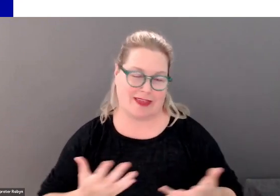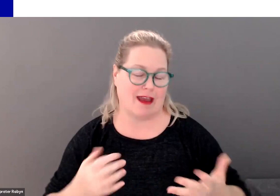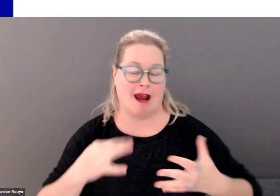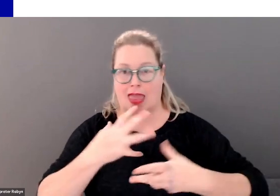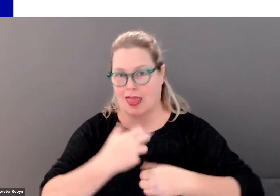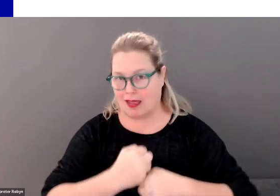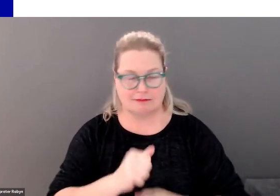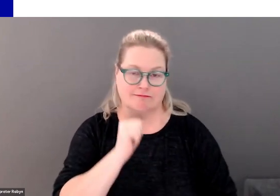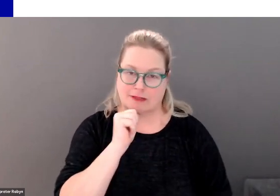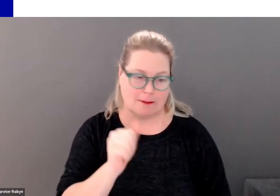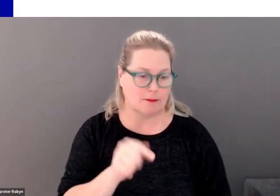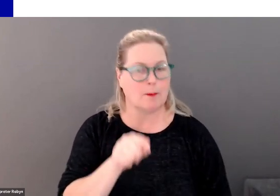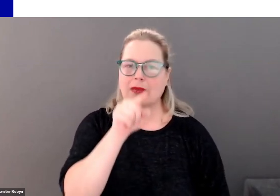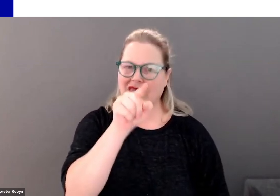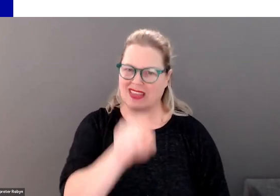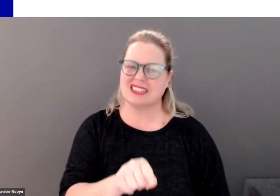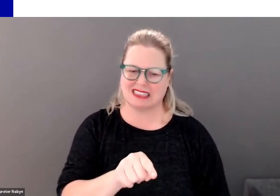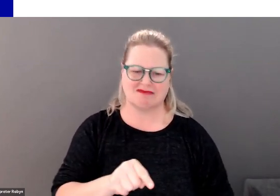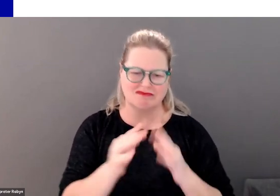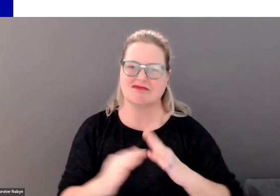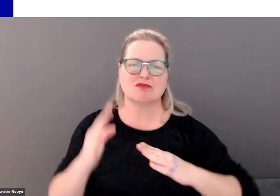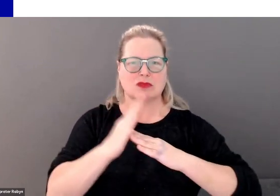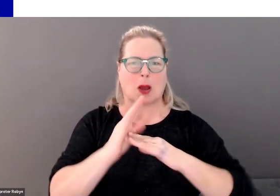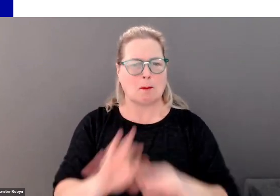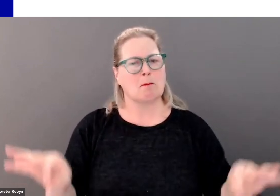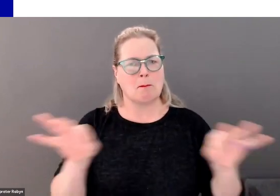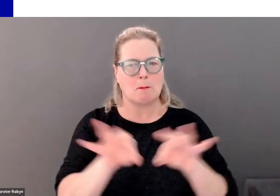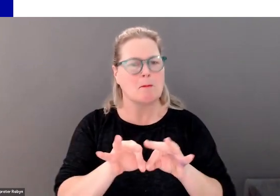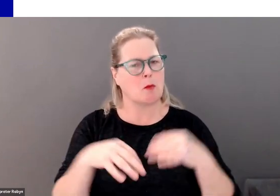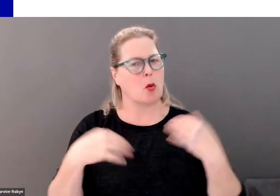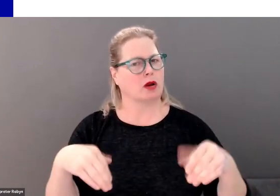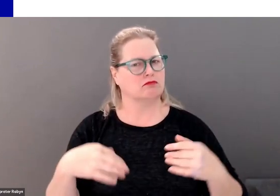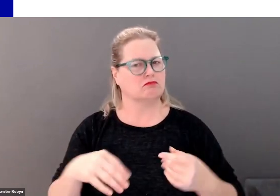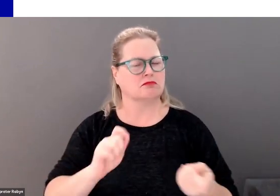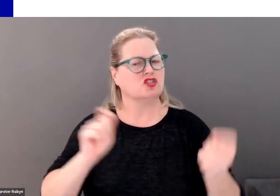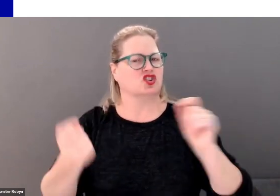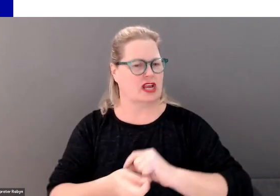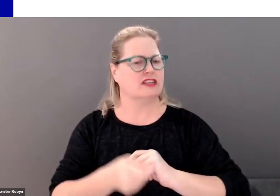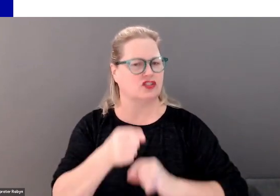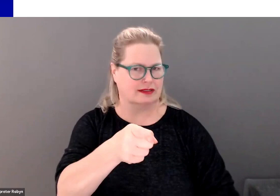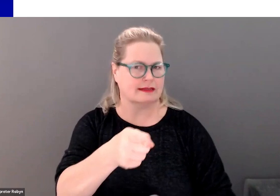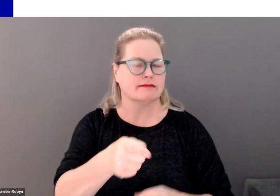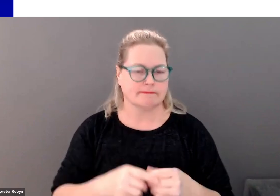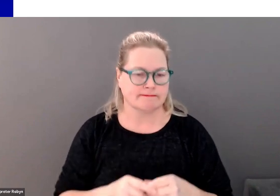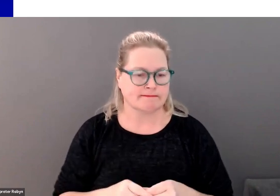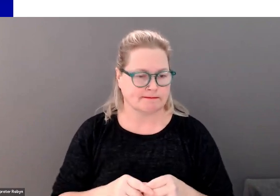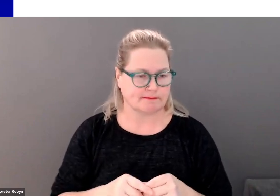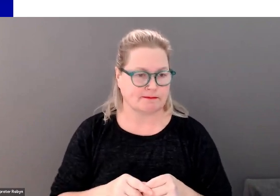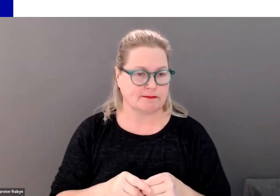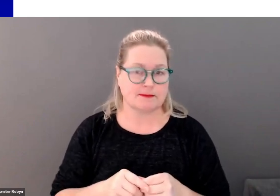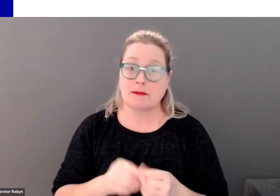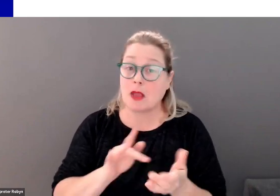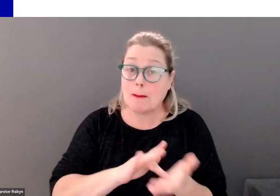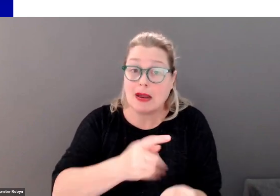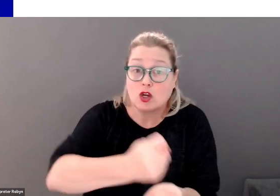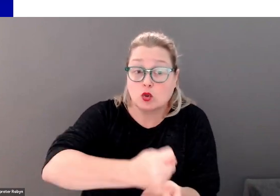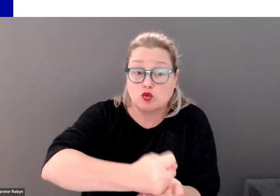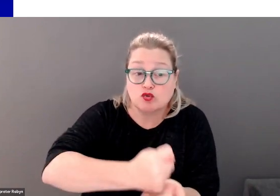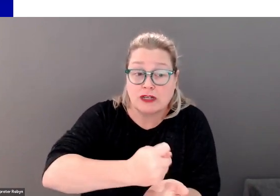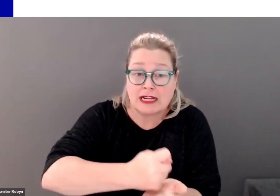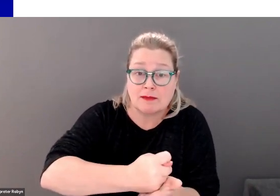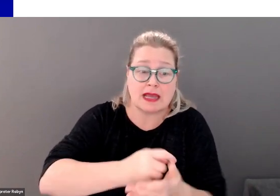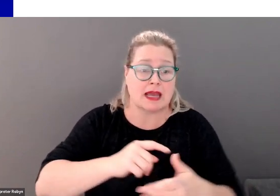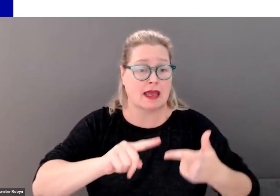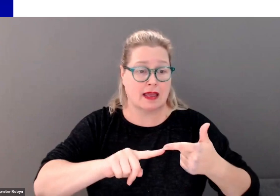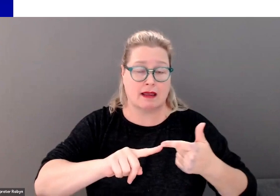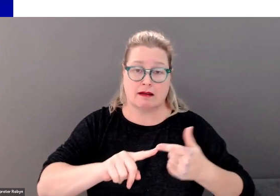but some of the most important provisions and most significant changes under this final rule. These include medical treatment provisions,